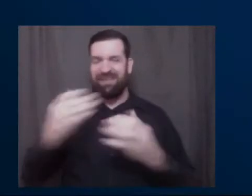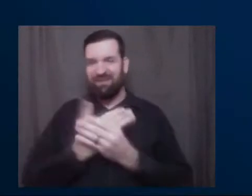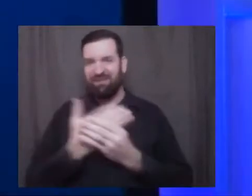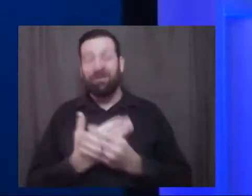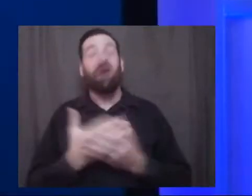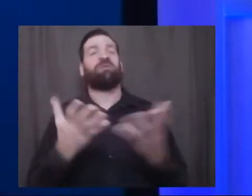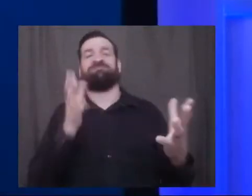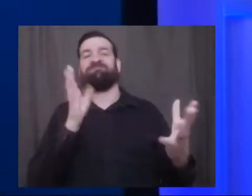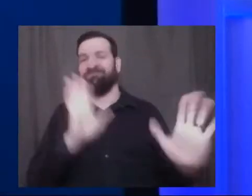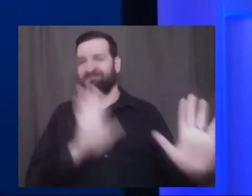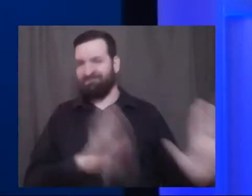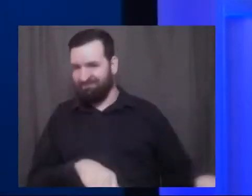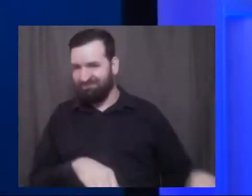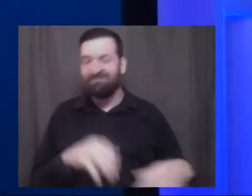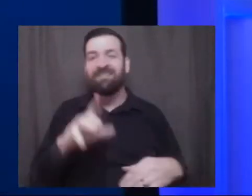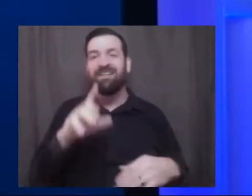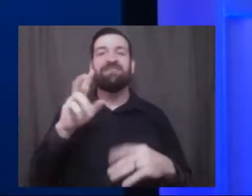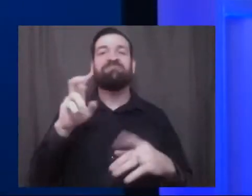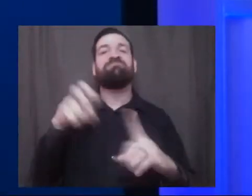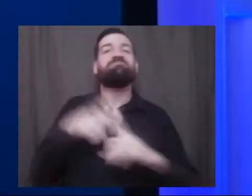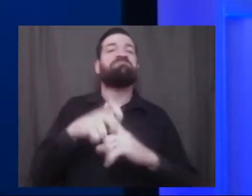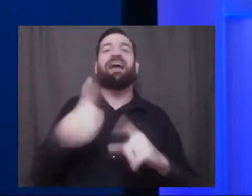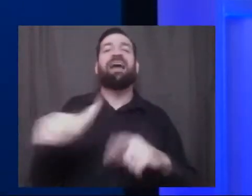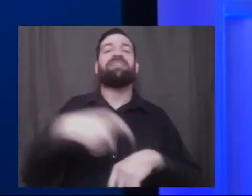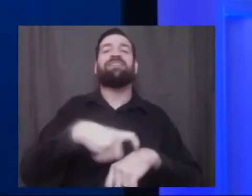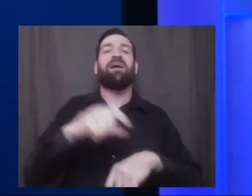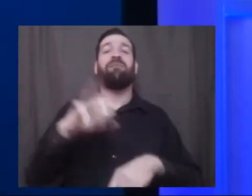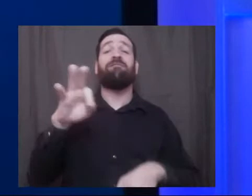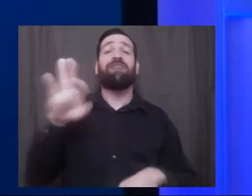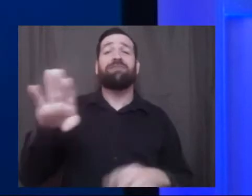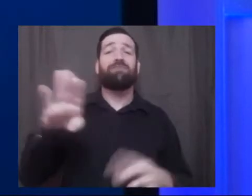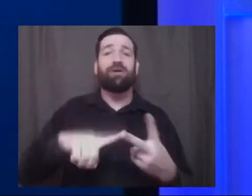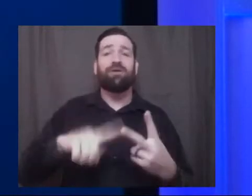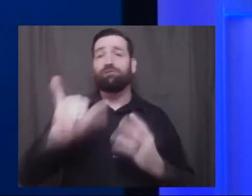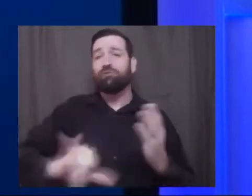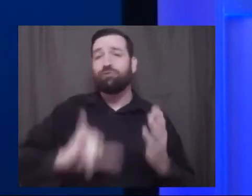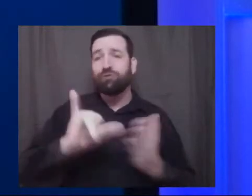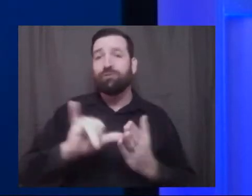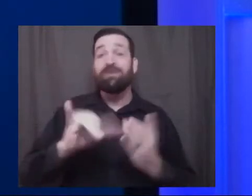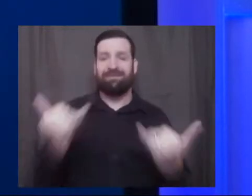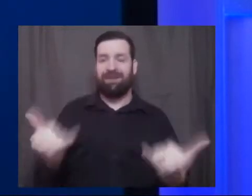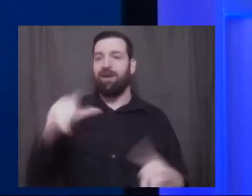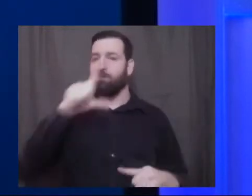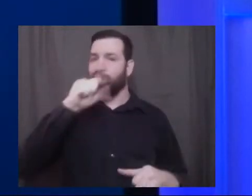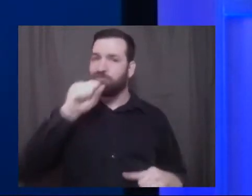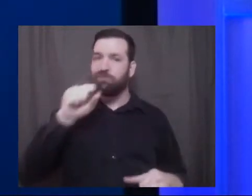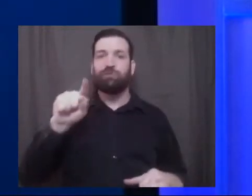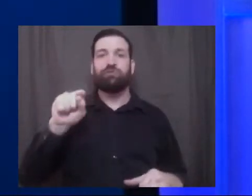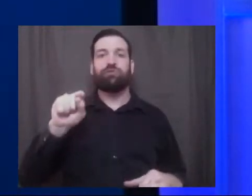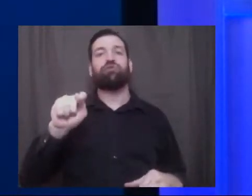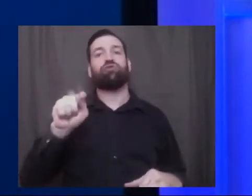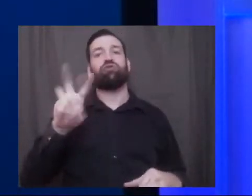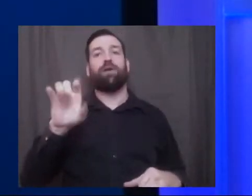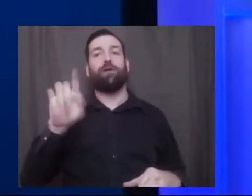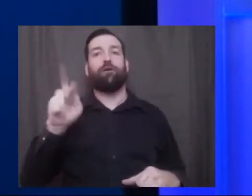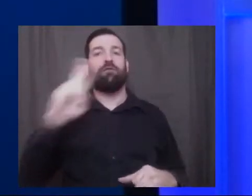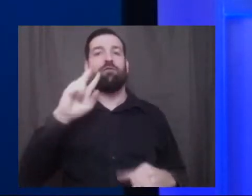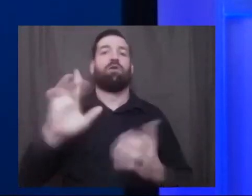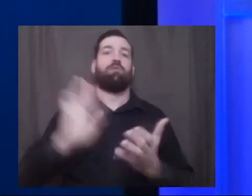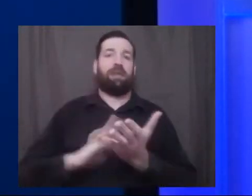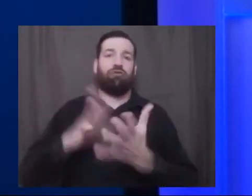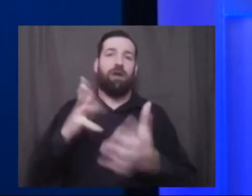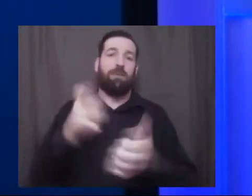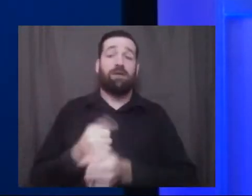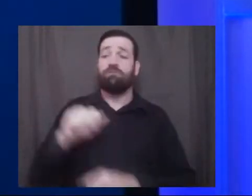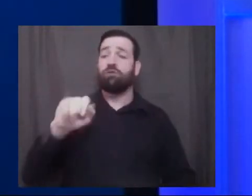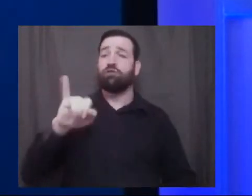Remember, you can catch us anytime by logging on to Facebook, YouTube, and now Twitter for the Morning Medical Update, hosted by Jessica Lovell, who's very